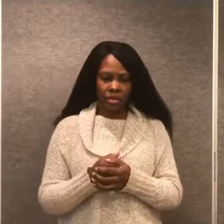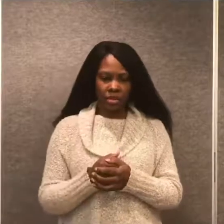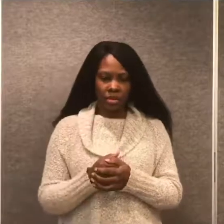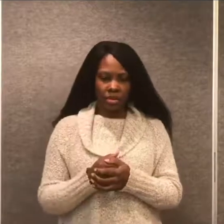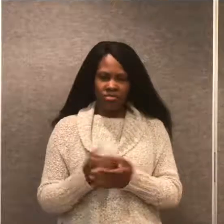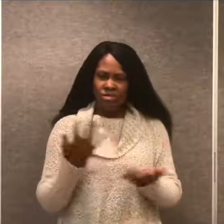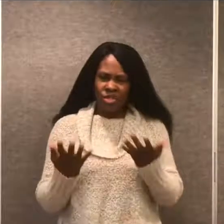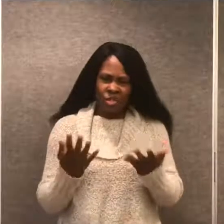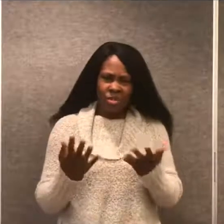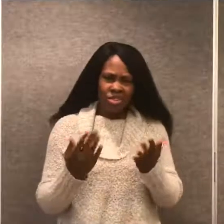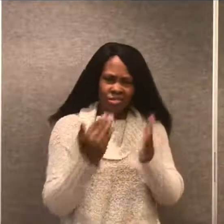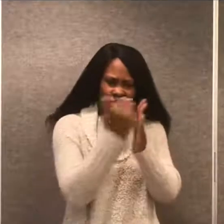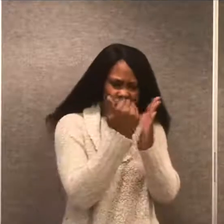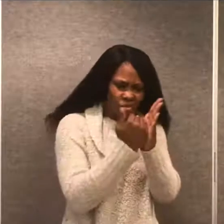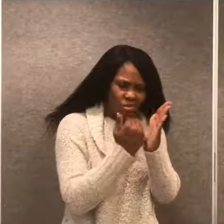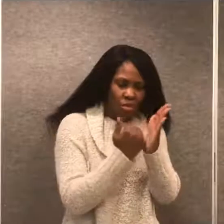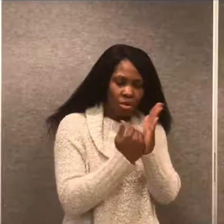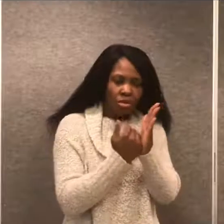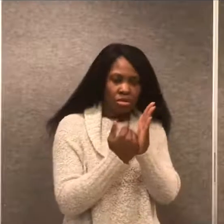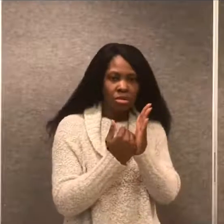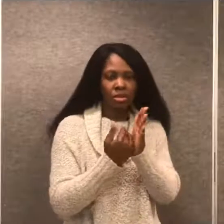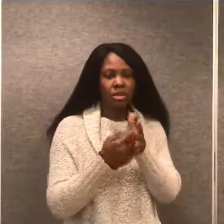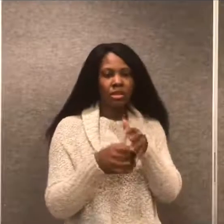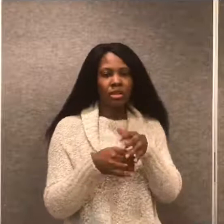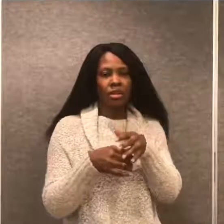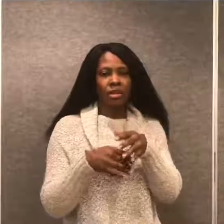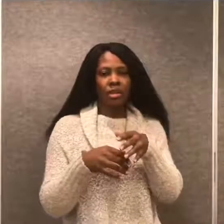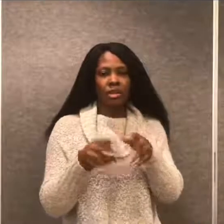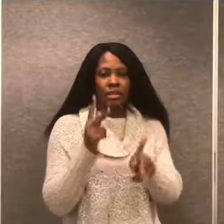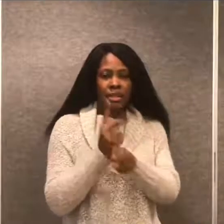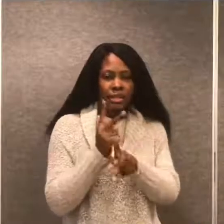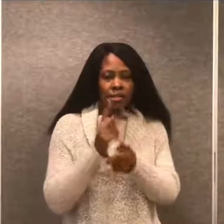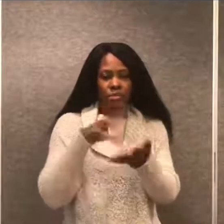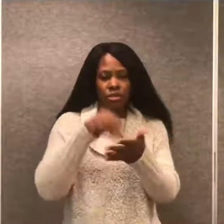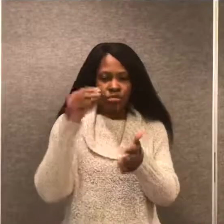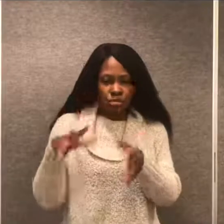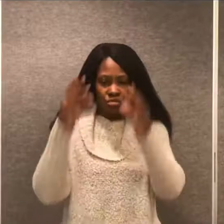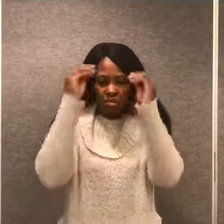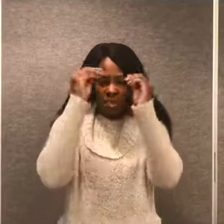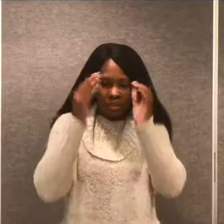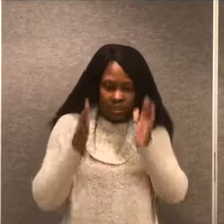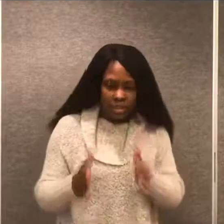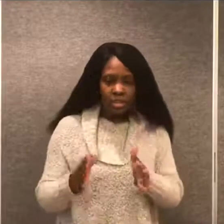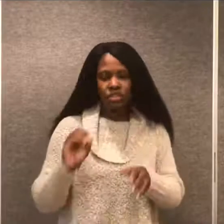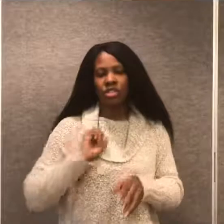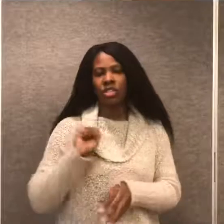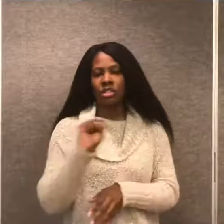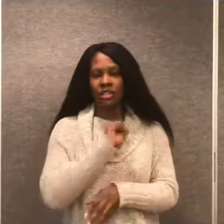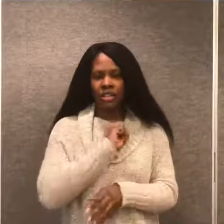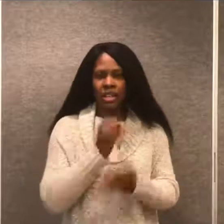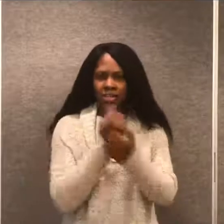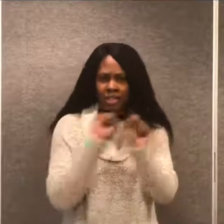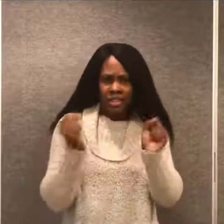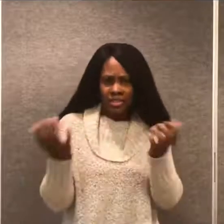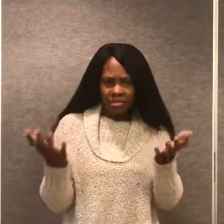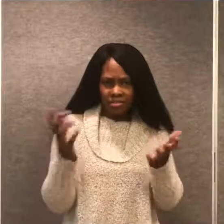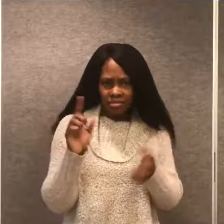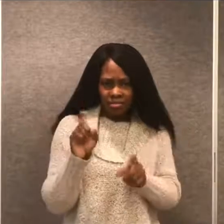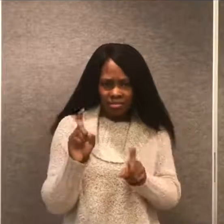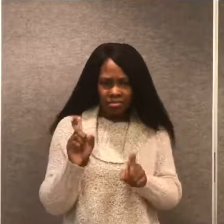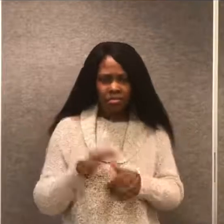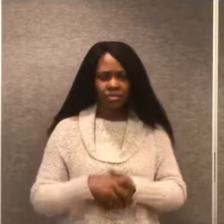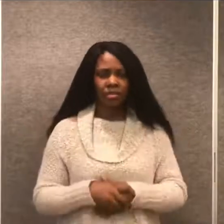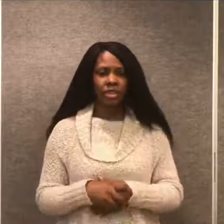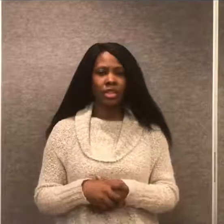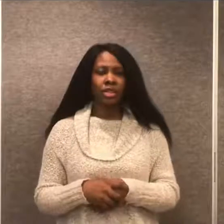the students and the school and the teachers and the staff safe? What's some of the guidelines y'all put in place? Well, thank you, Mayor, for that question too, as well. So